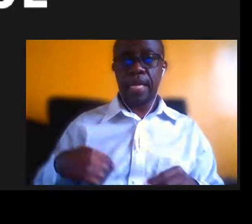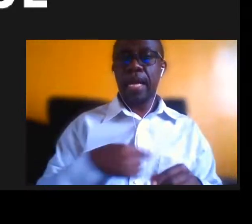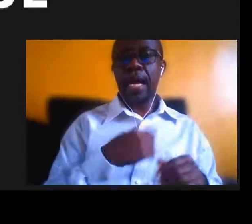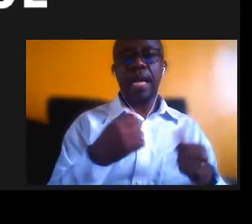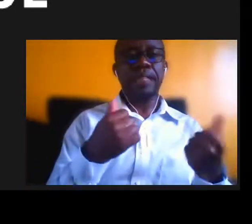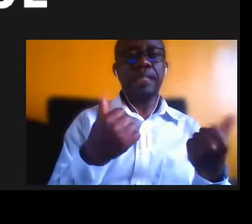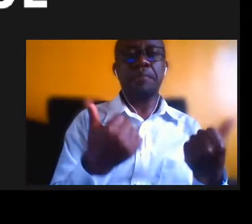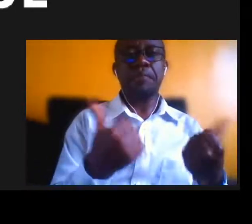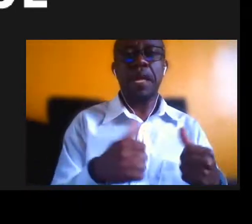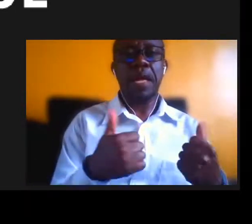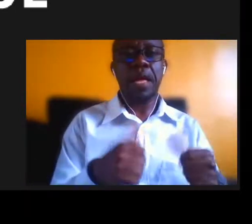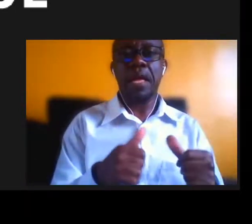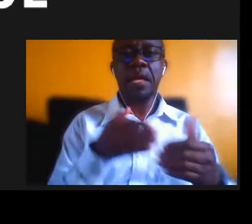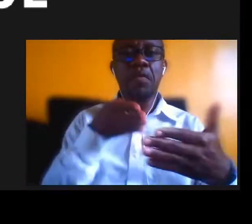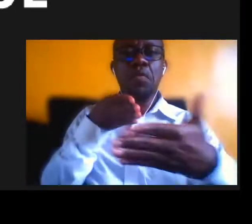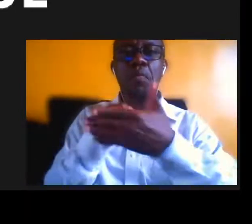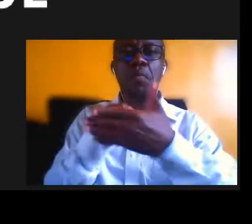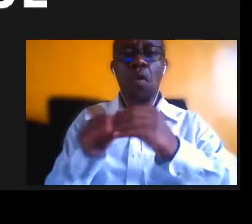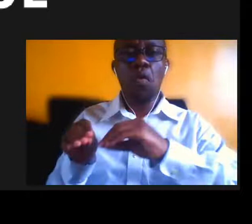lockdown.